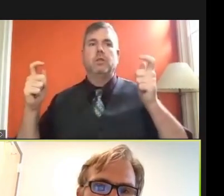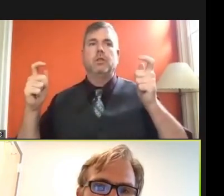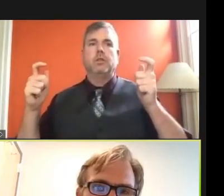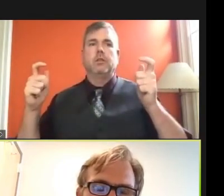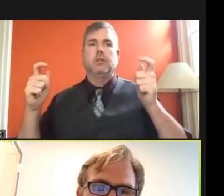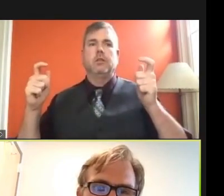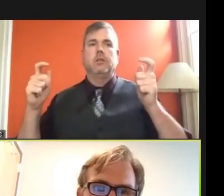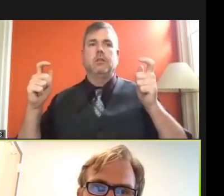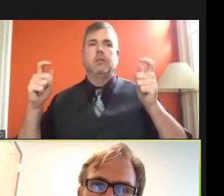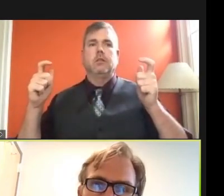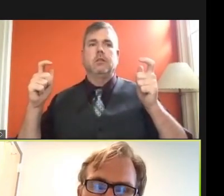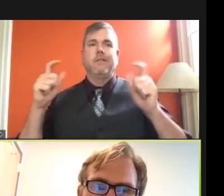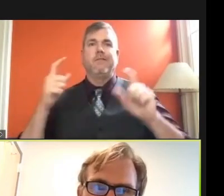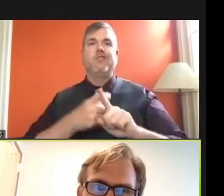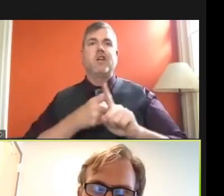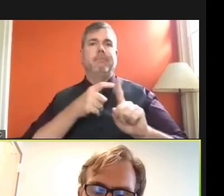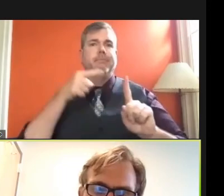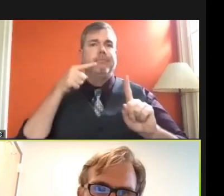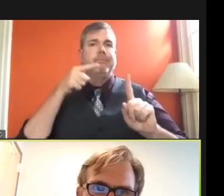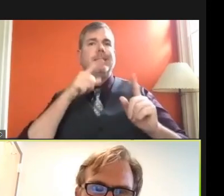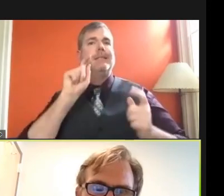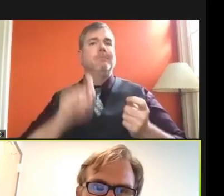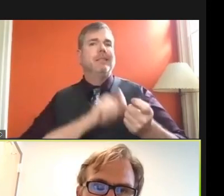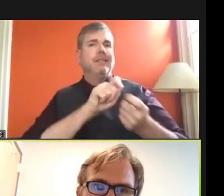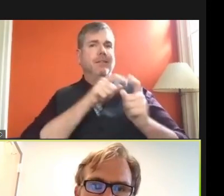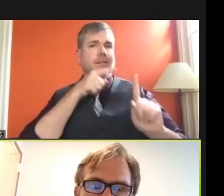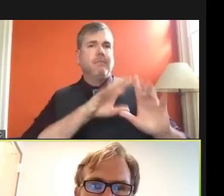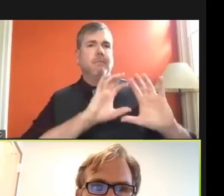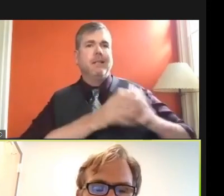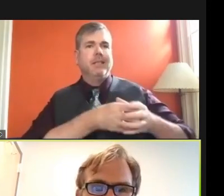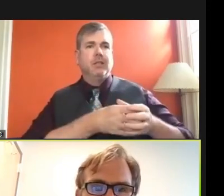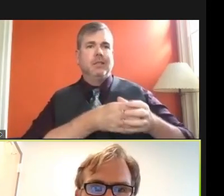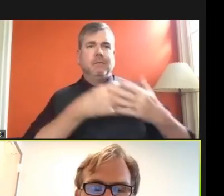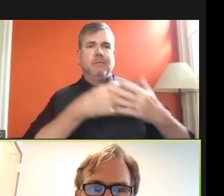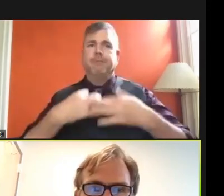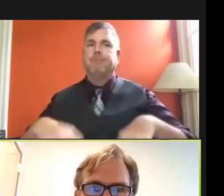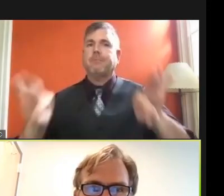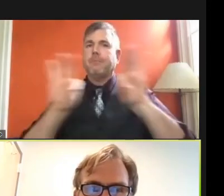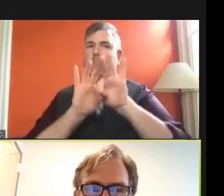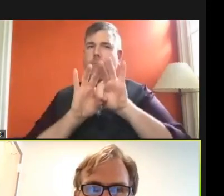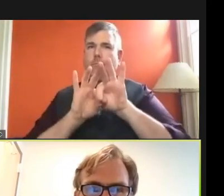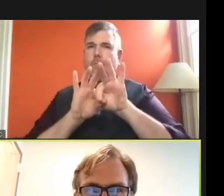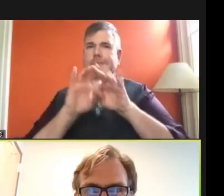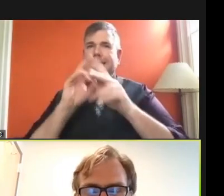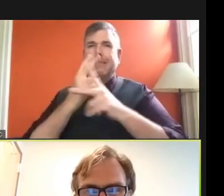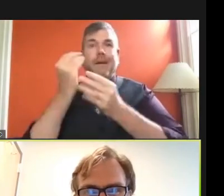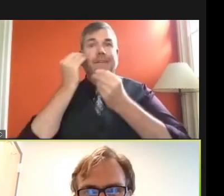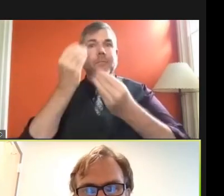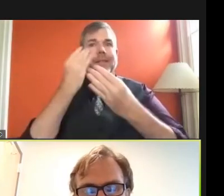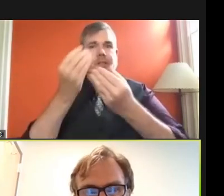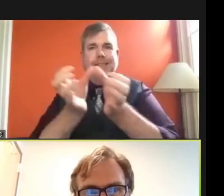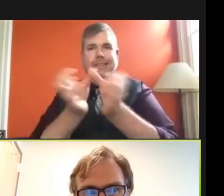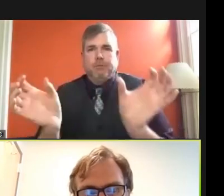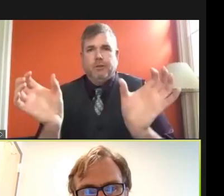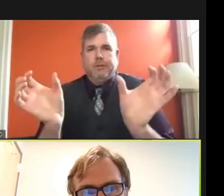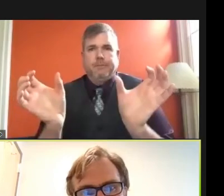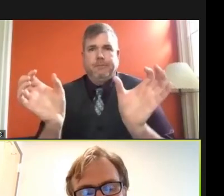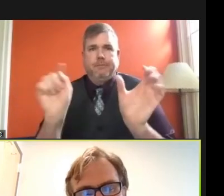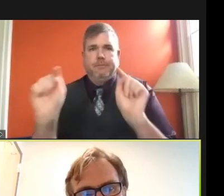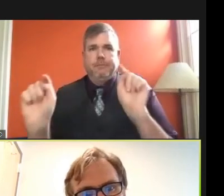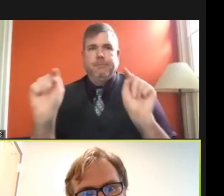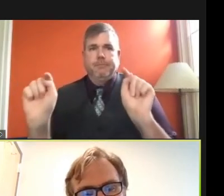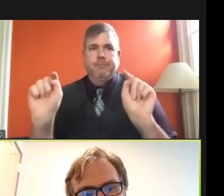that signal that we see from within our own community, from within our own cities and towns. And so I need to be able to discern with